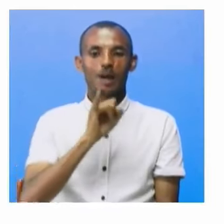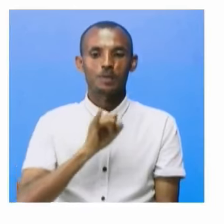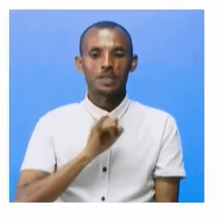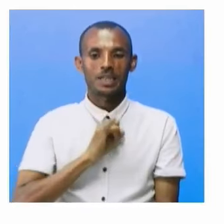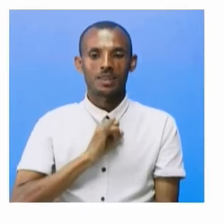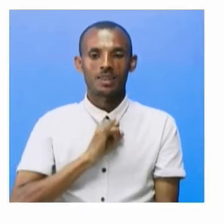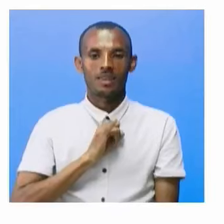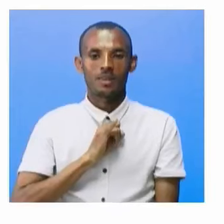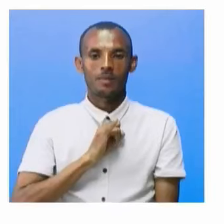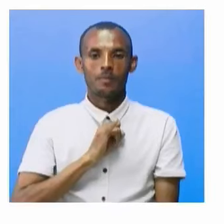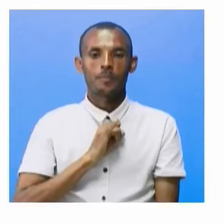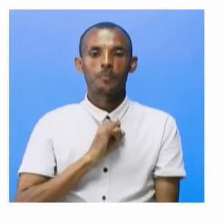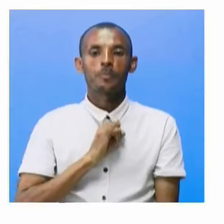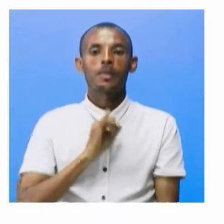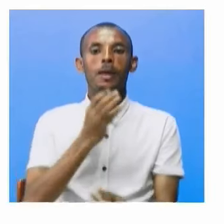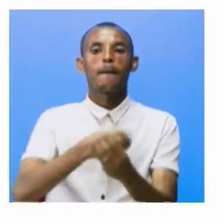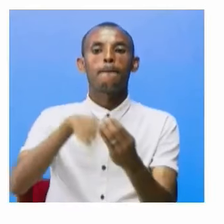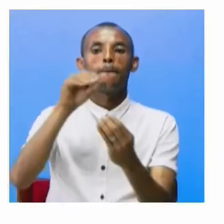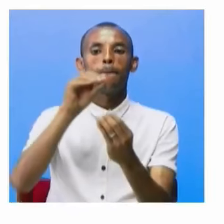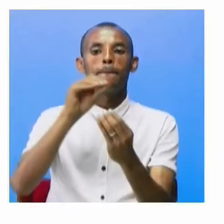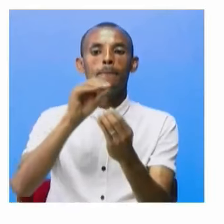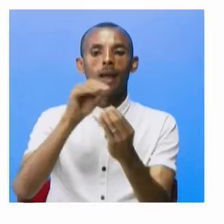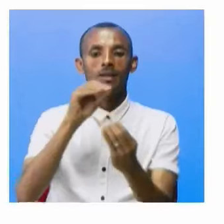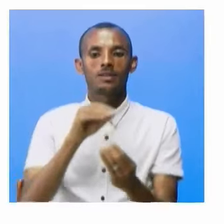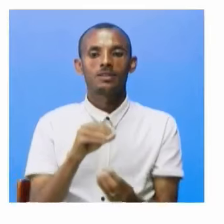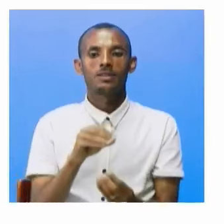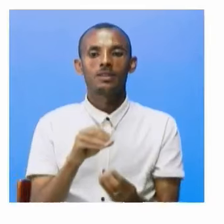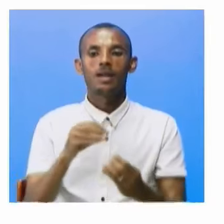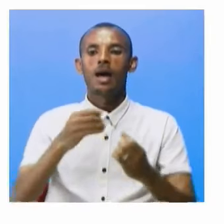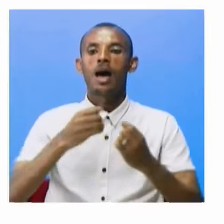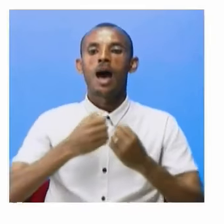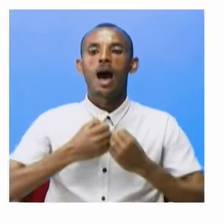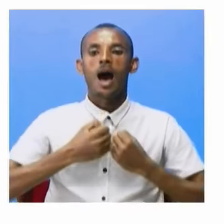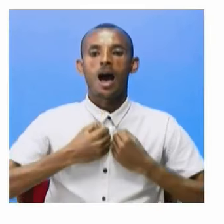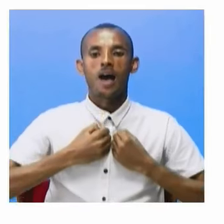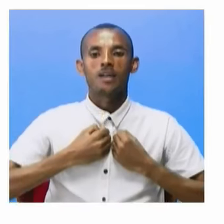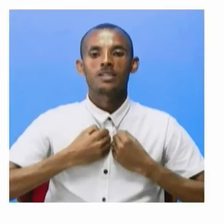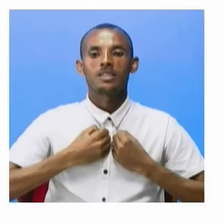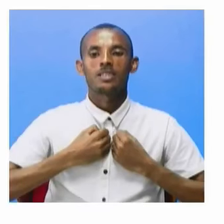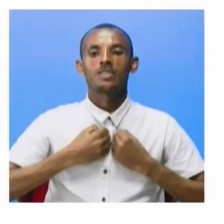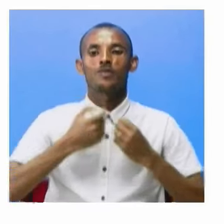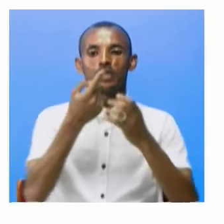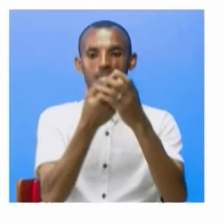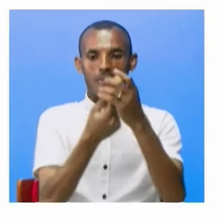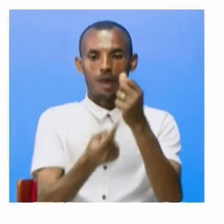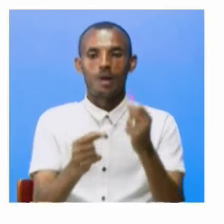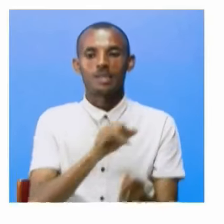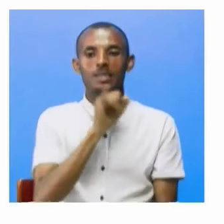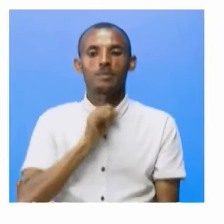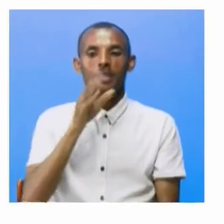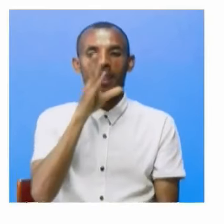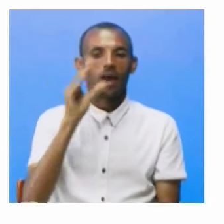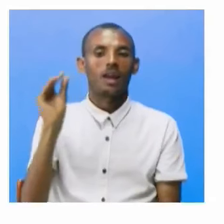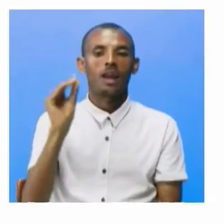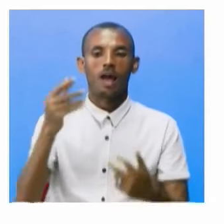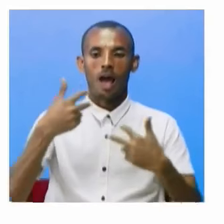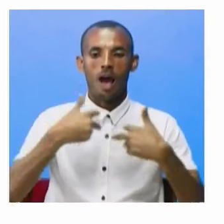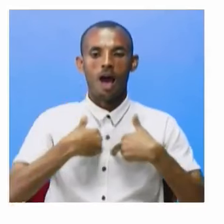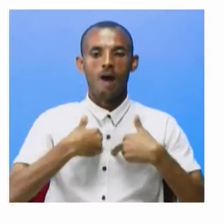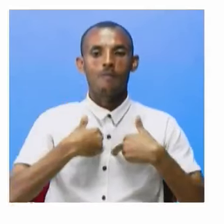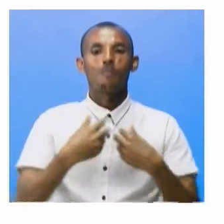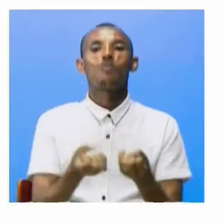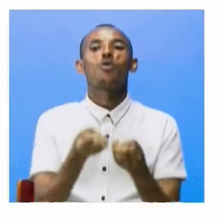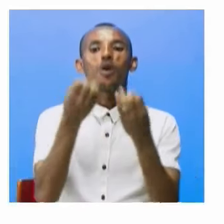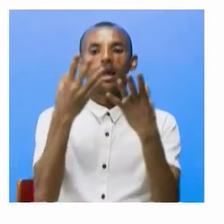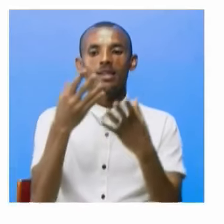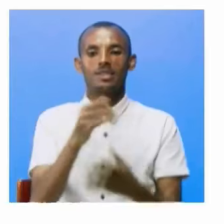Subject plus has for the singular subjects and have for the